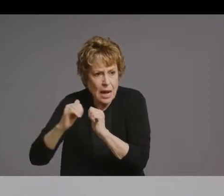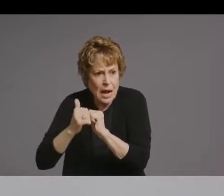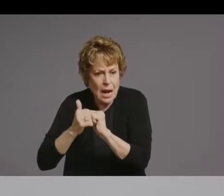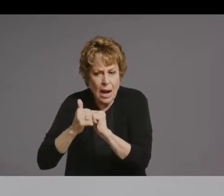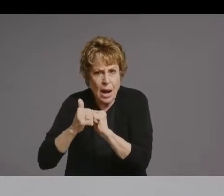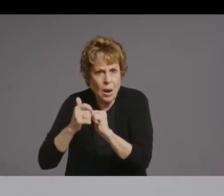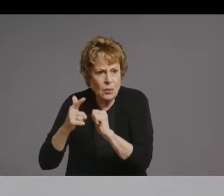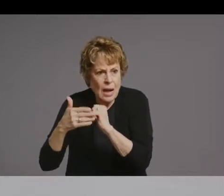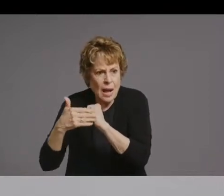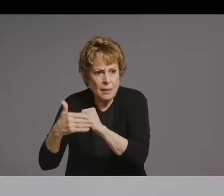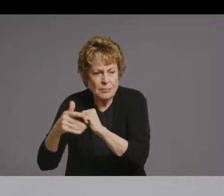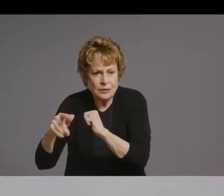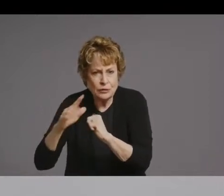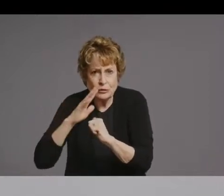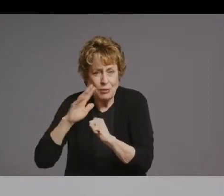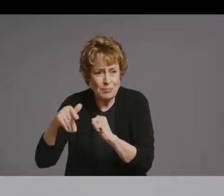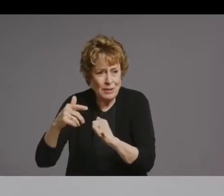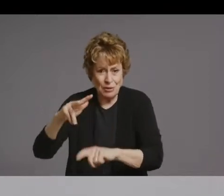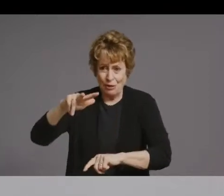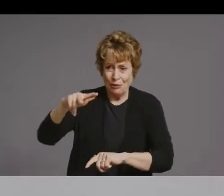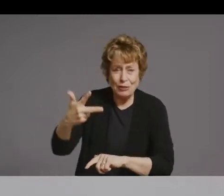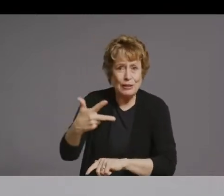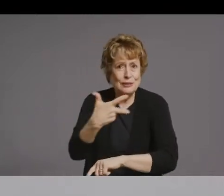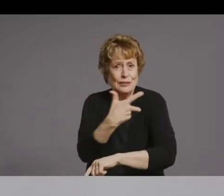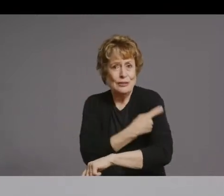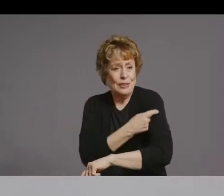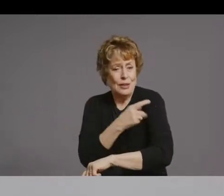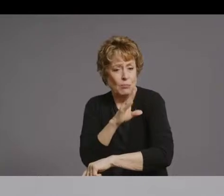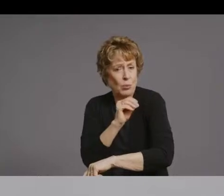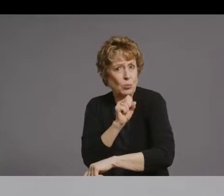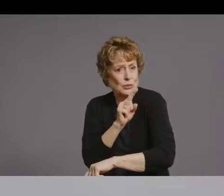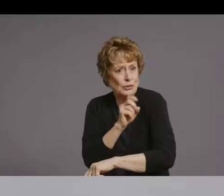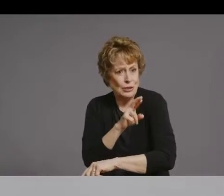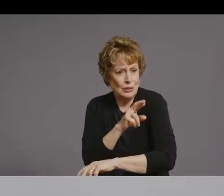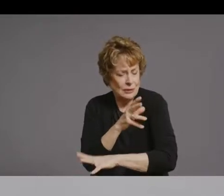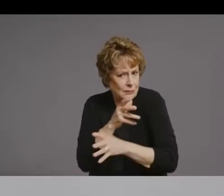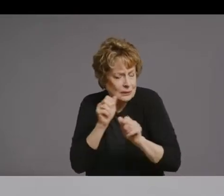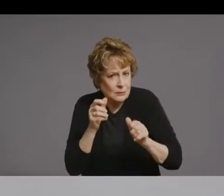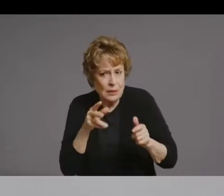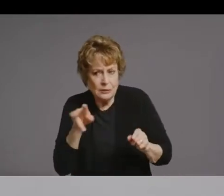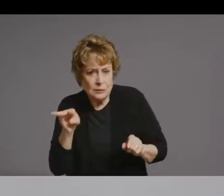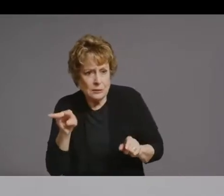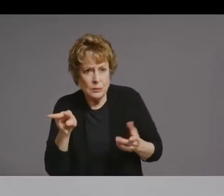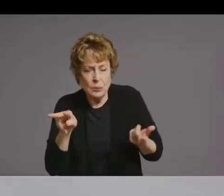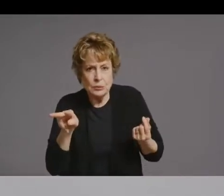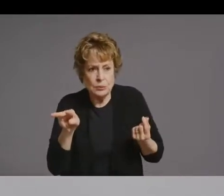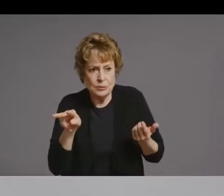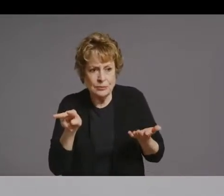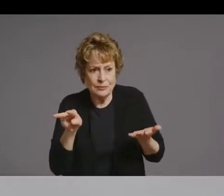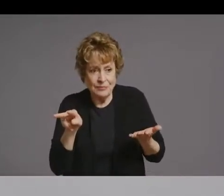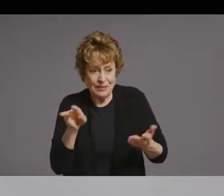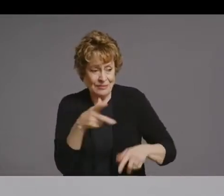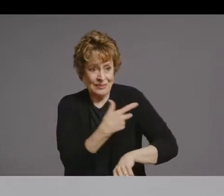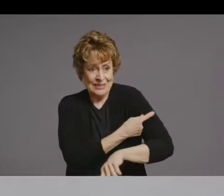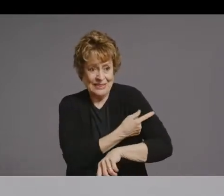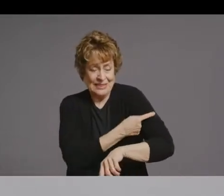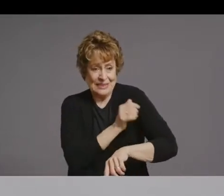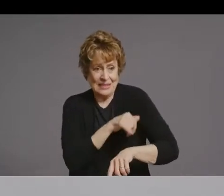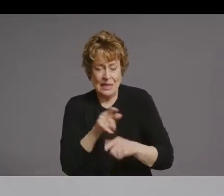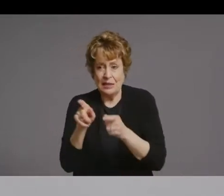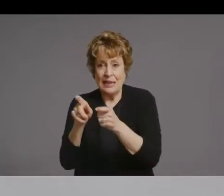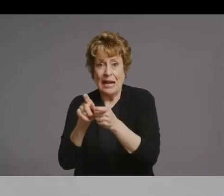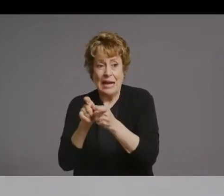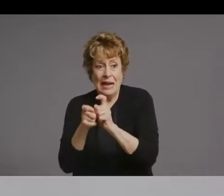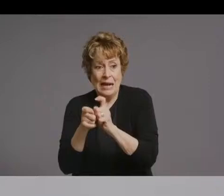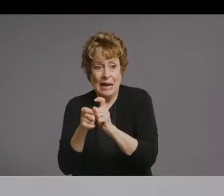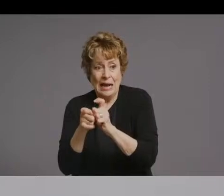of people needing the vaccine? I know there's potential that, you know, they can kind of tweak the vaccine, if you will, to kind of help cover those variants